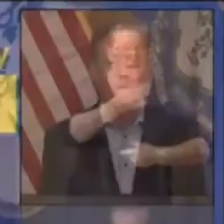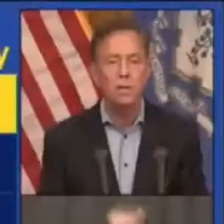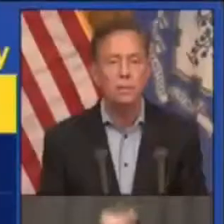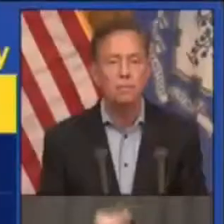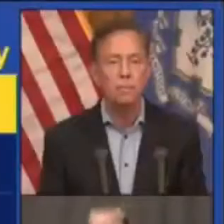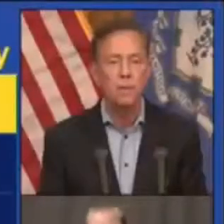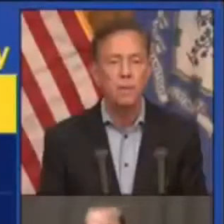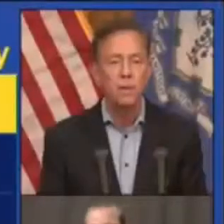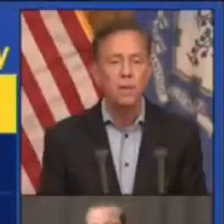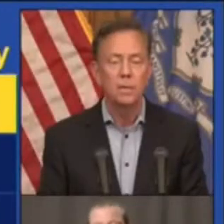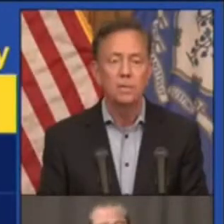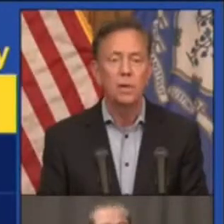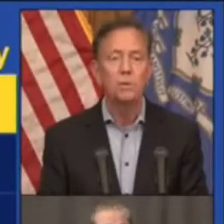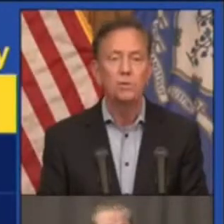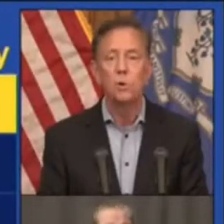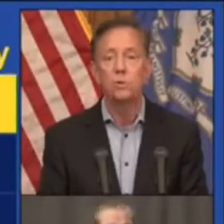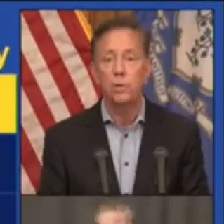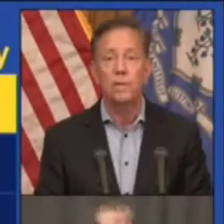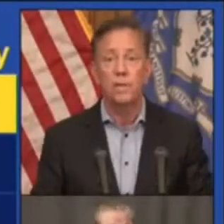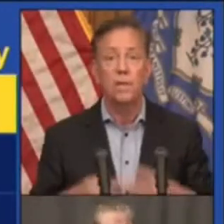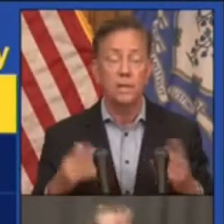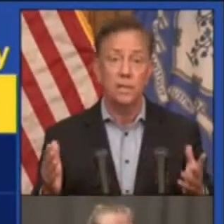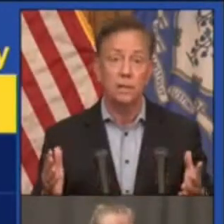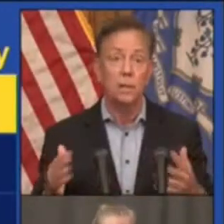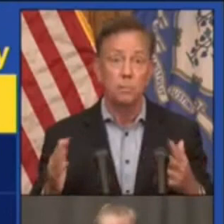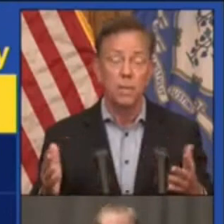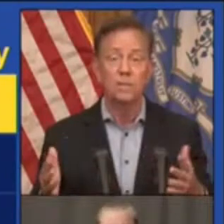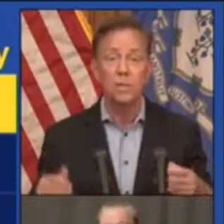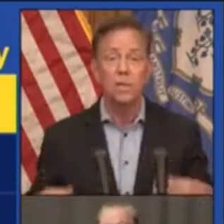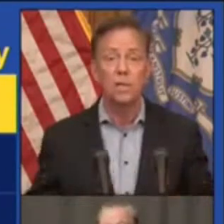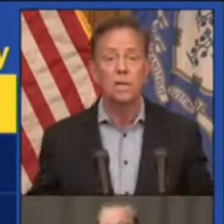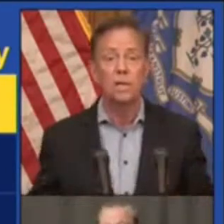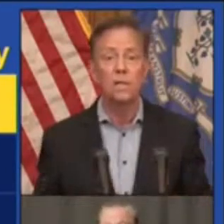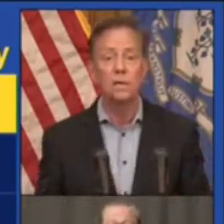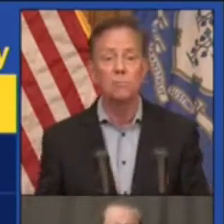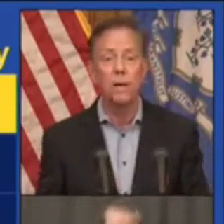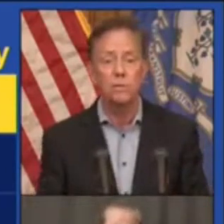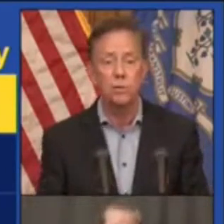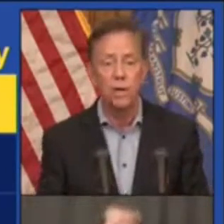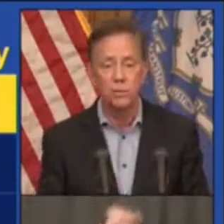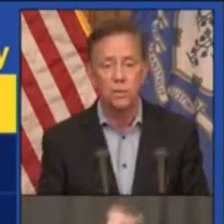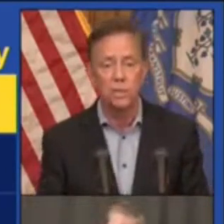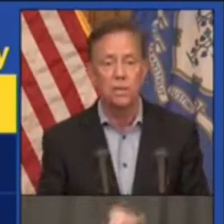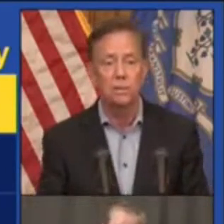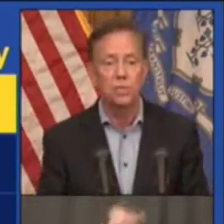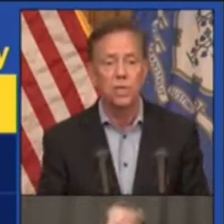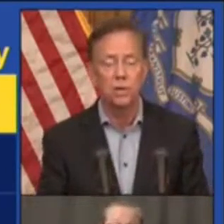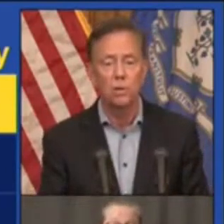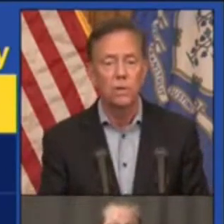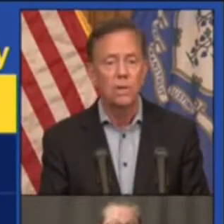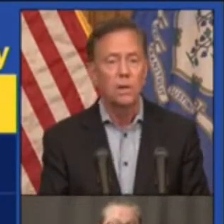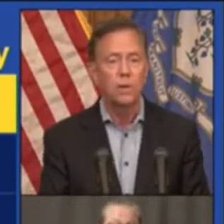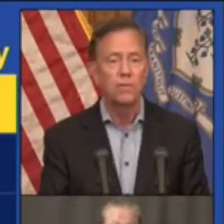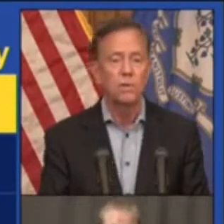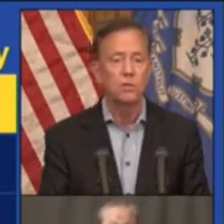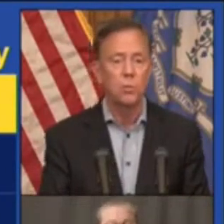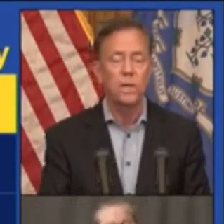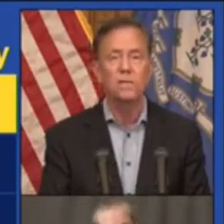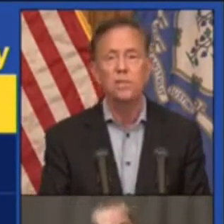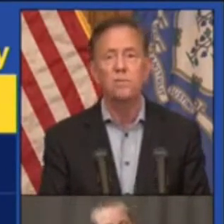summary. The numbers are all trending blessedly in the right direction still. We've